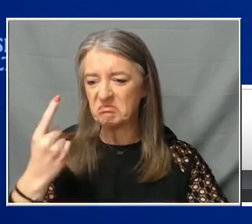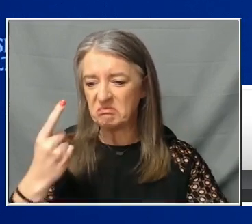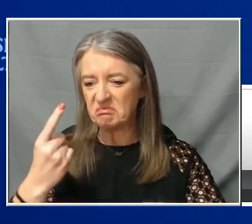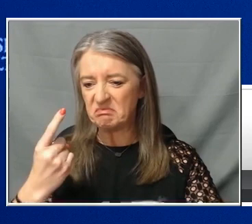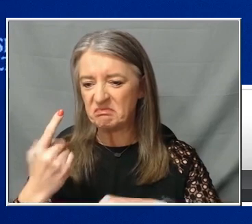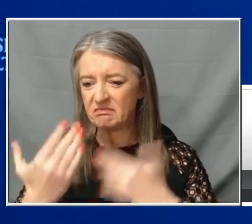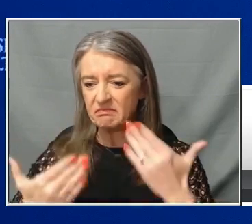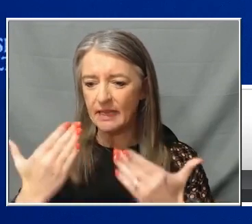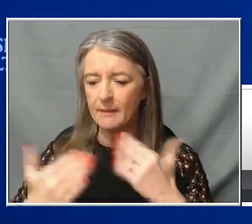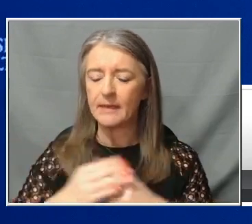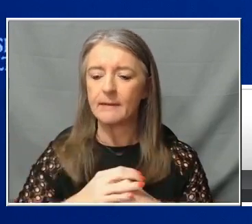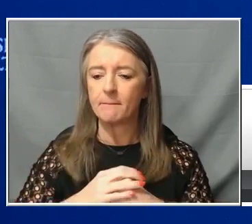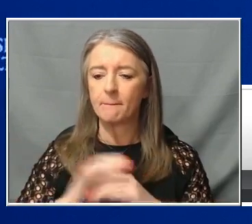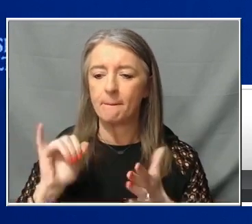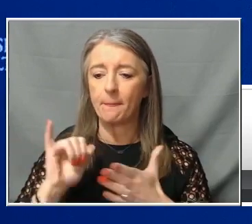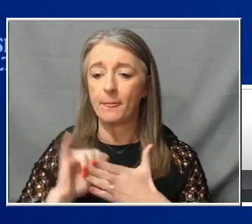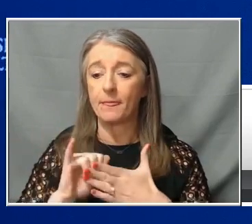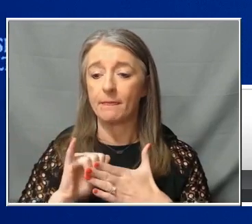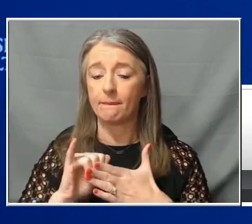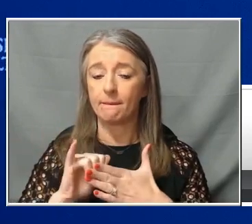this